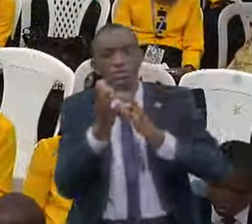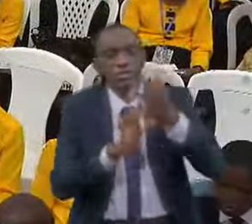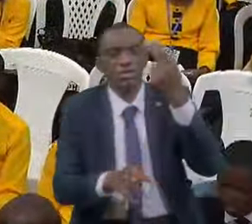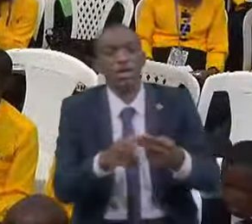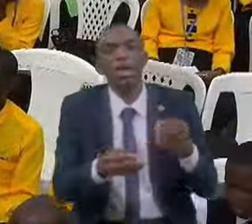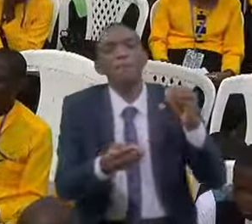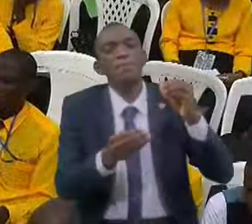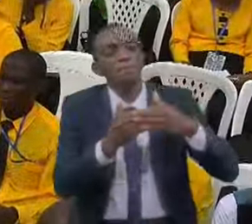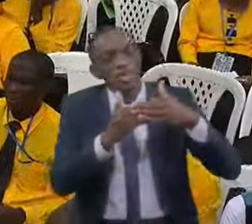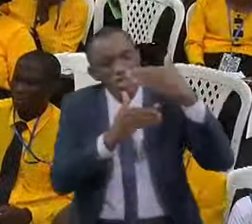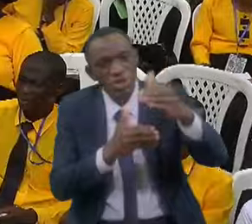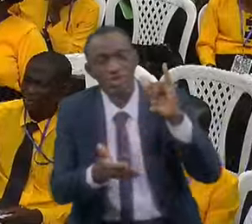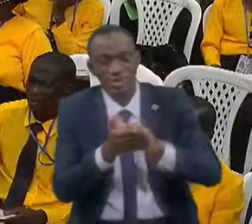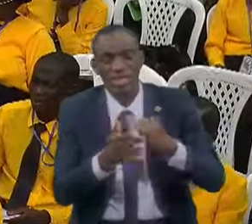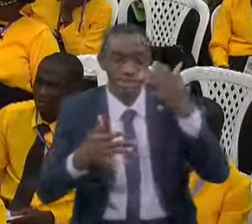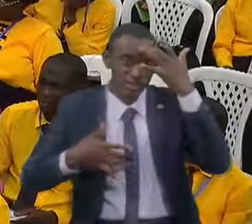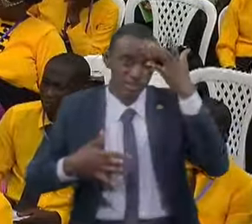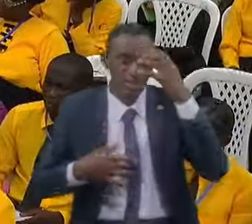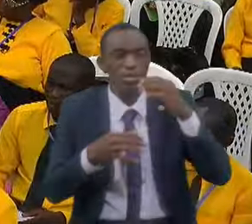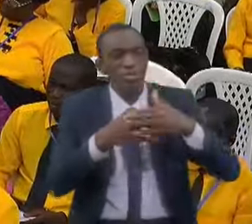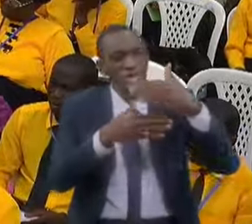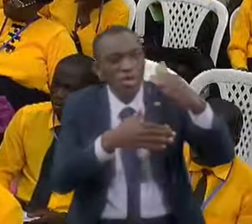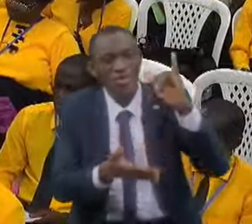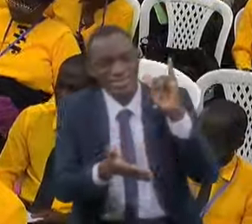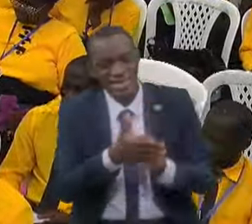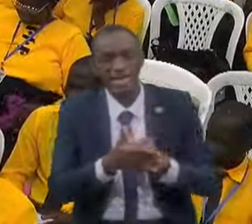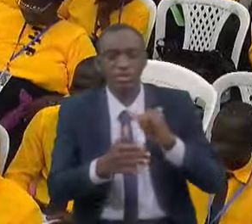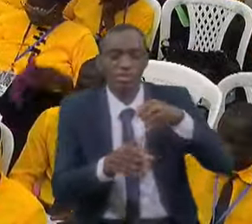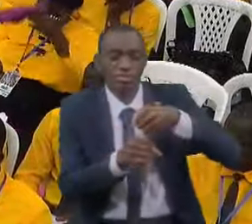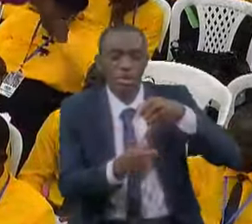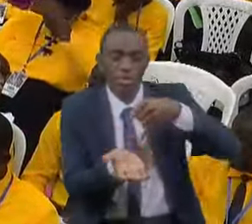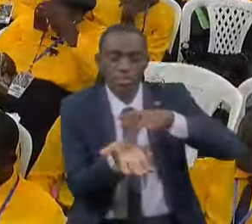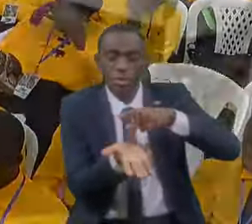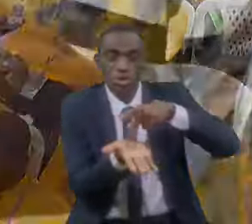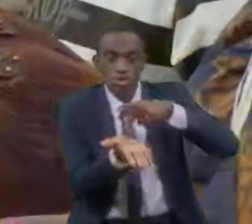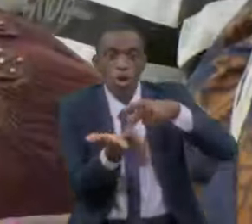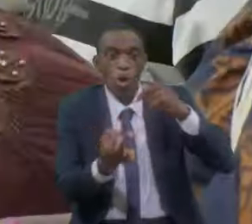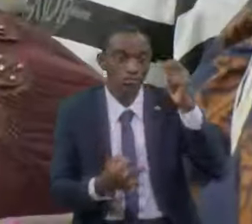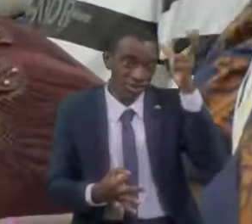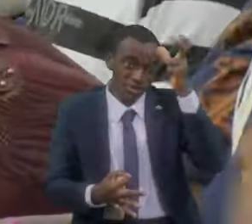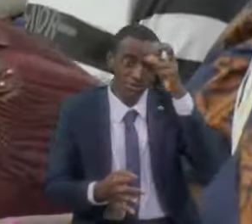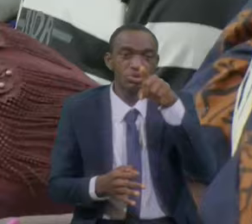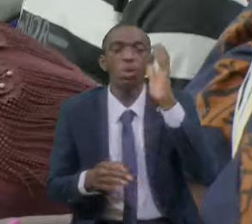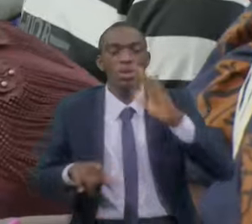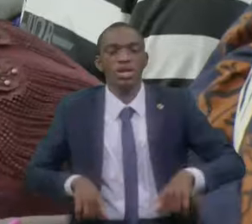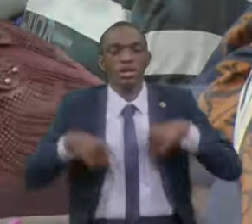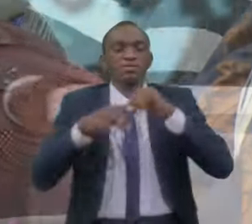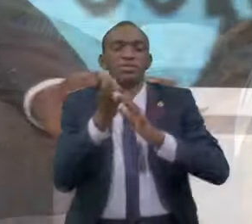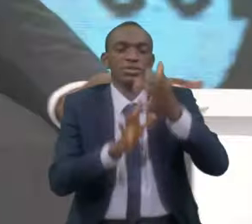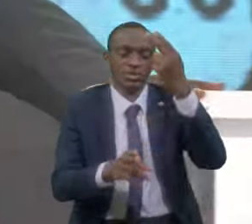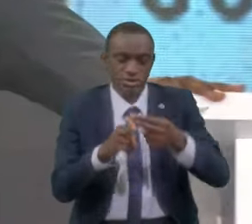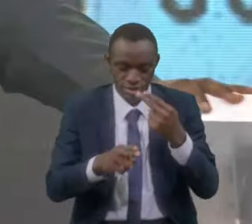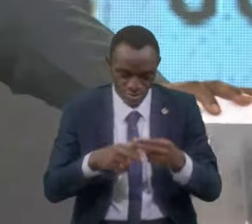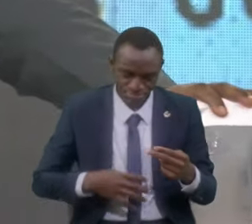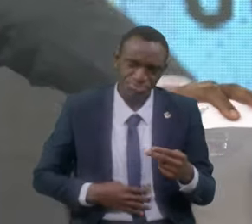of the old serpent of the devil, you will live in Jesus' name. What's the meaning of